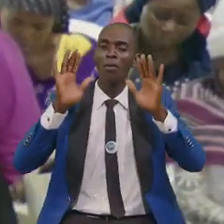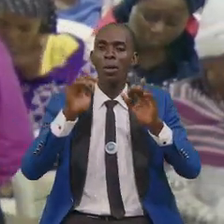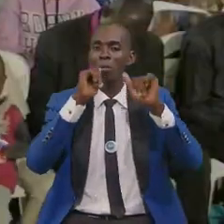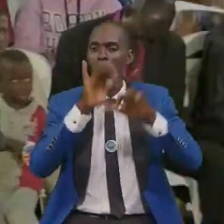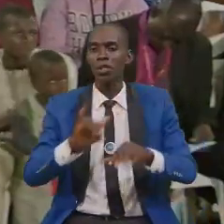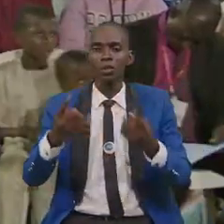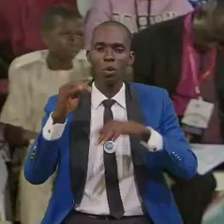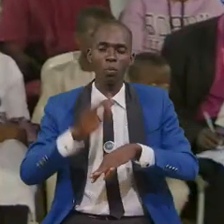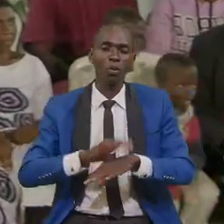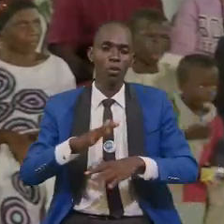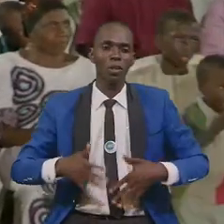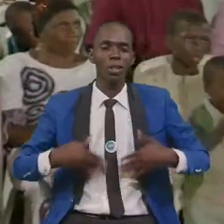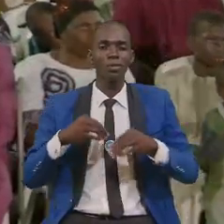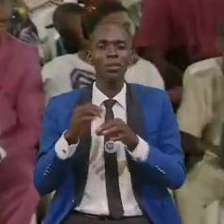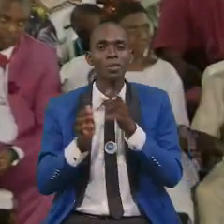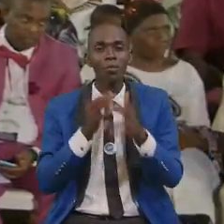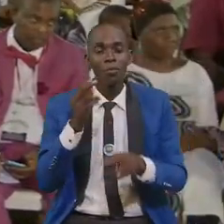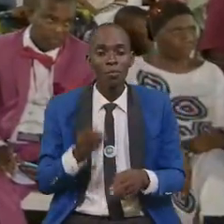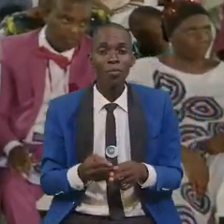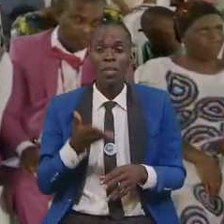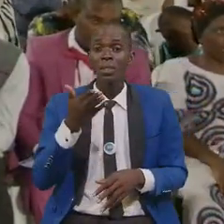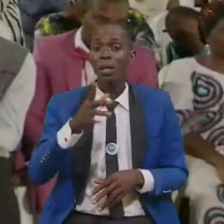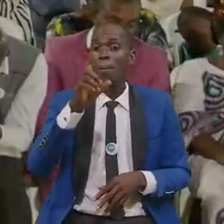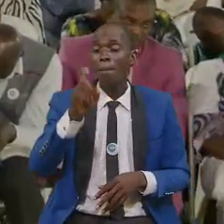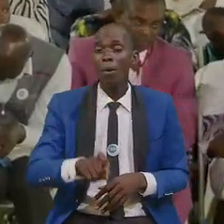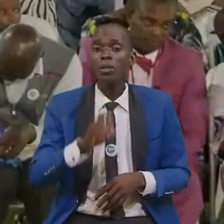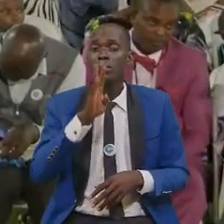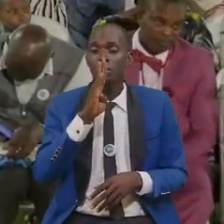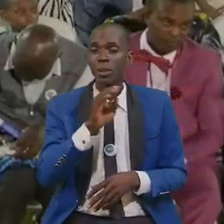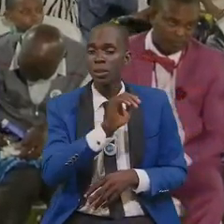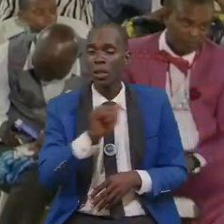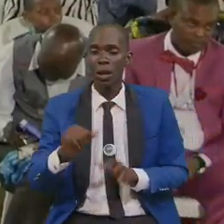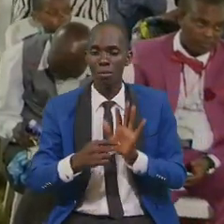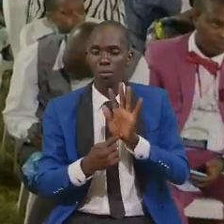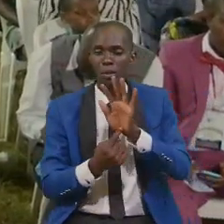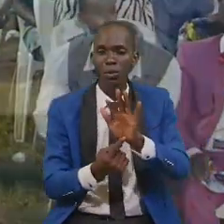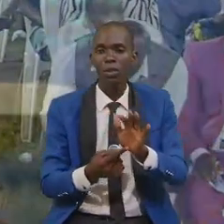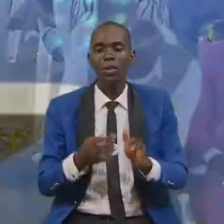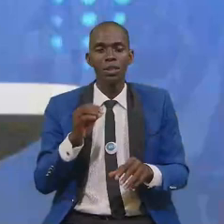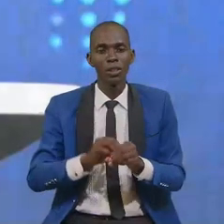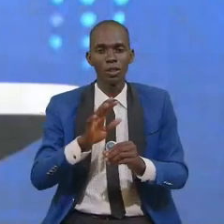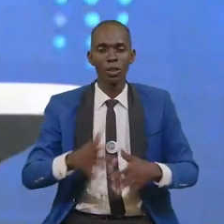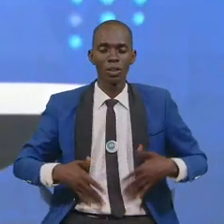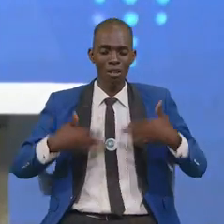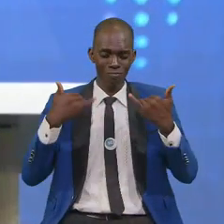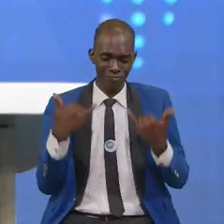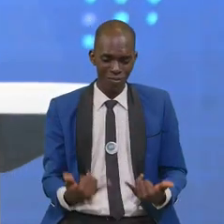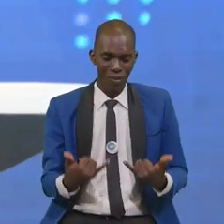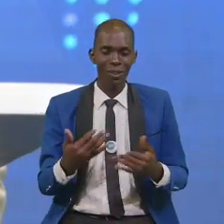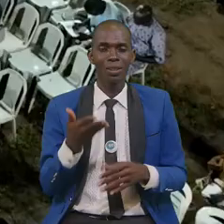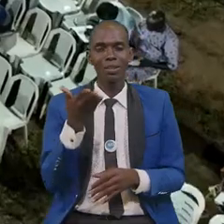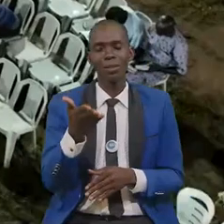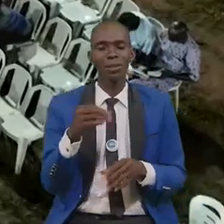upon your life. There must be a manifestation in your life right there